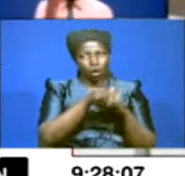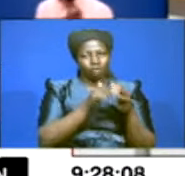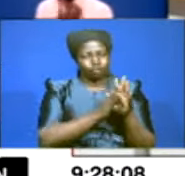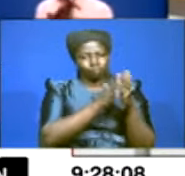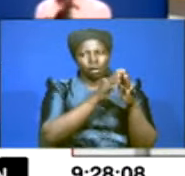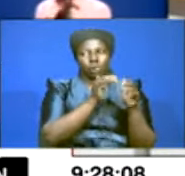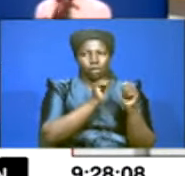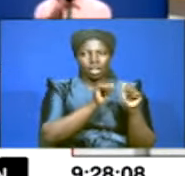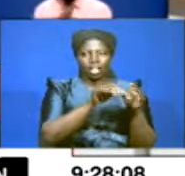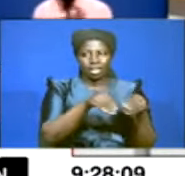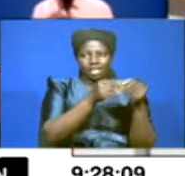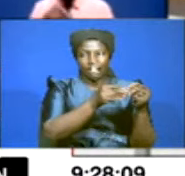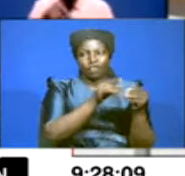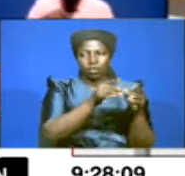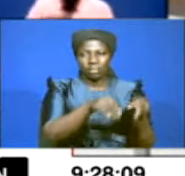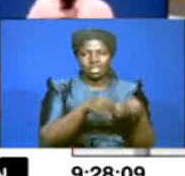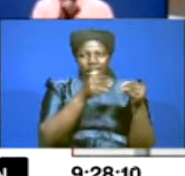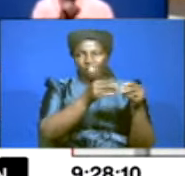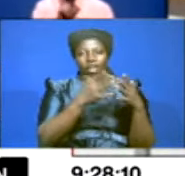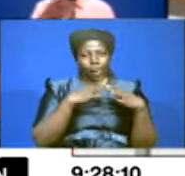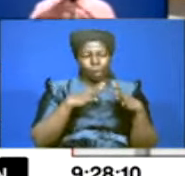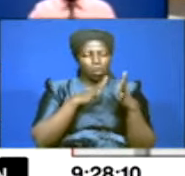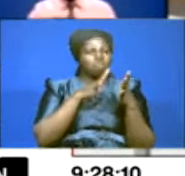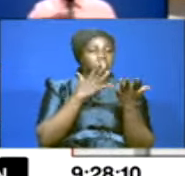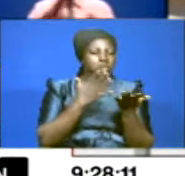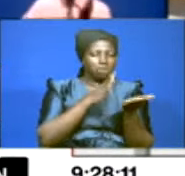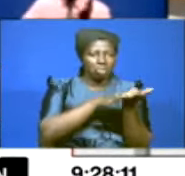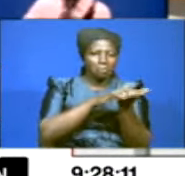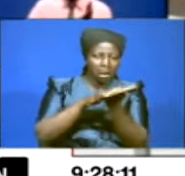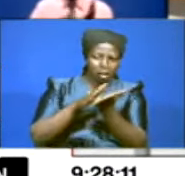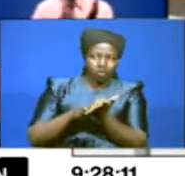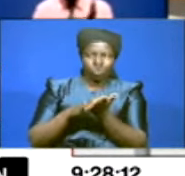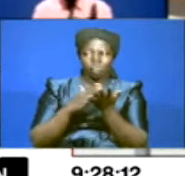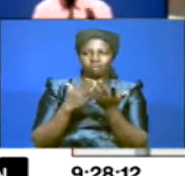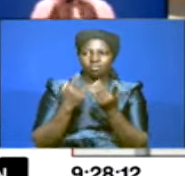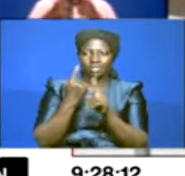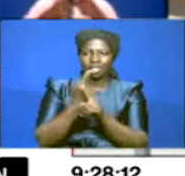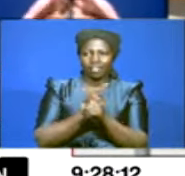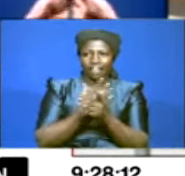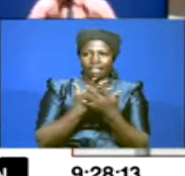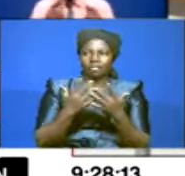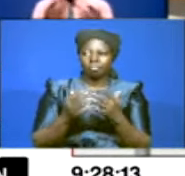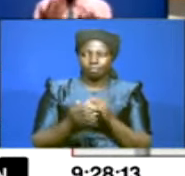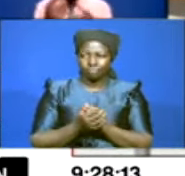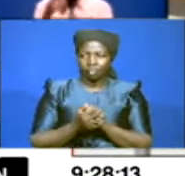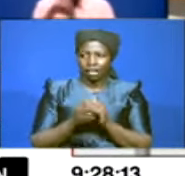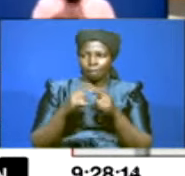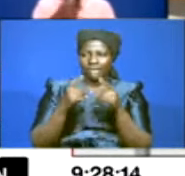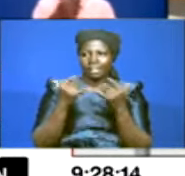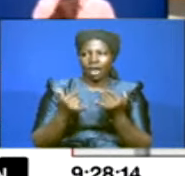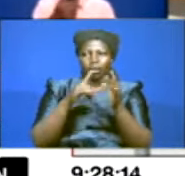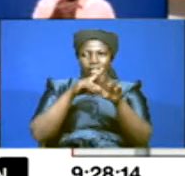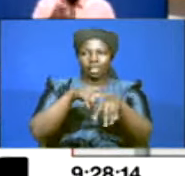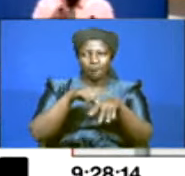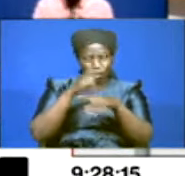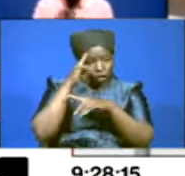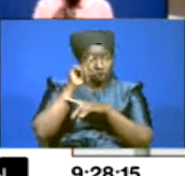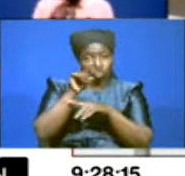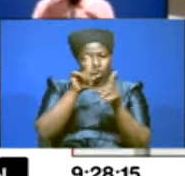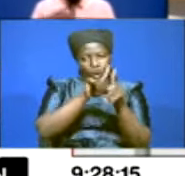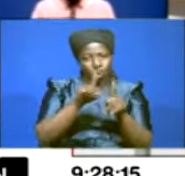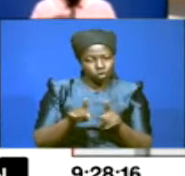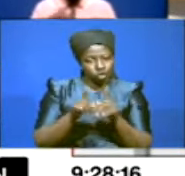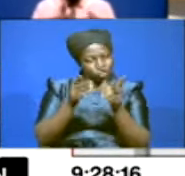giving people, you know, commendations and things like that. But it's time for you also to receive some, you